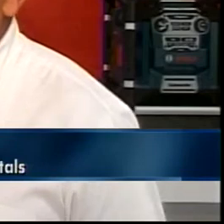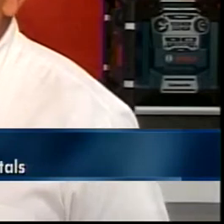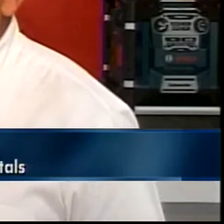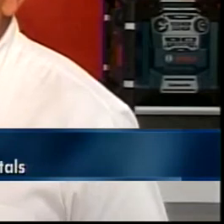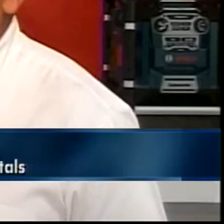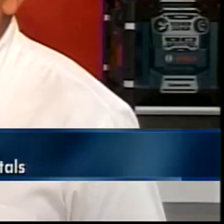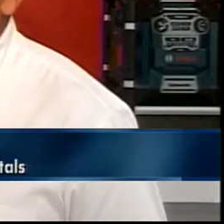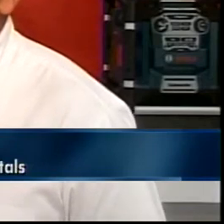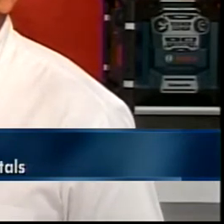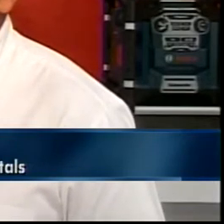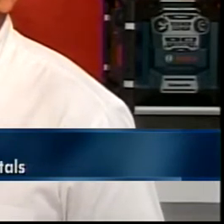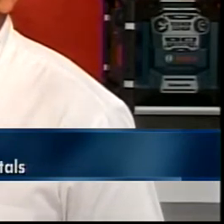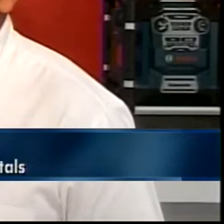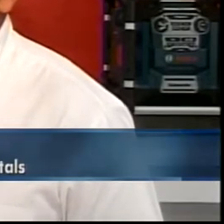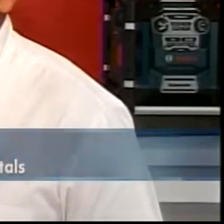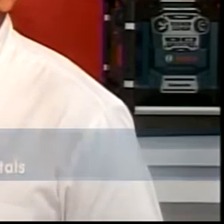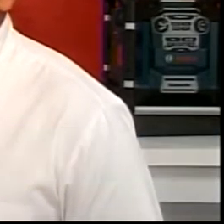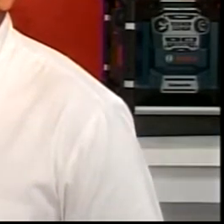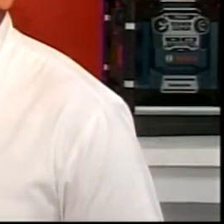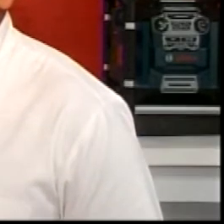concept of renting equipment and tools.